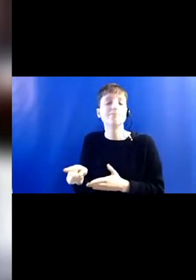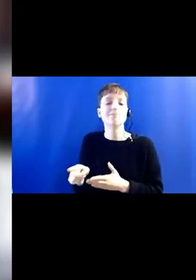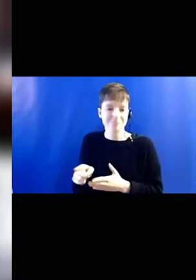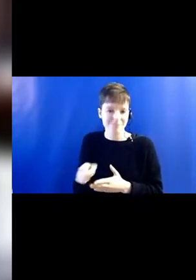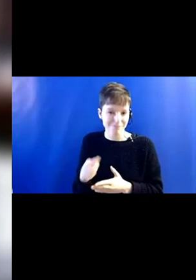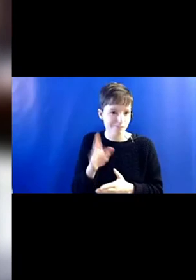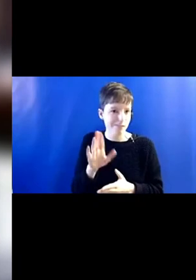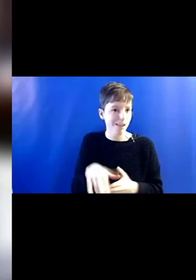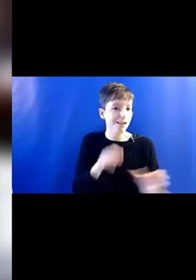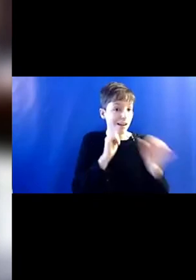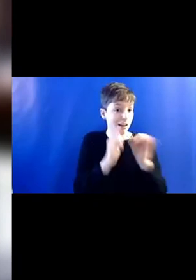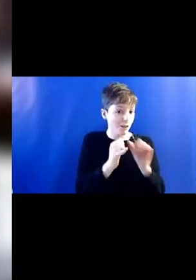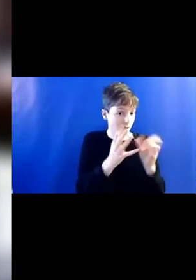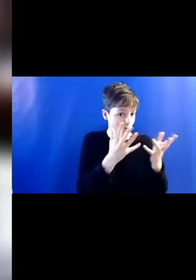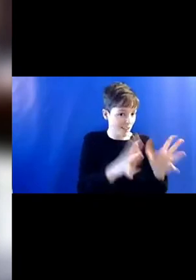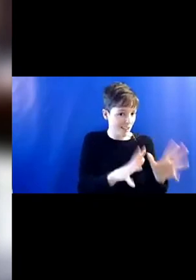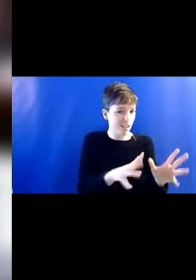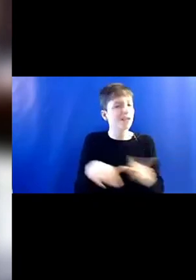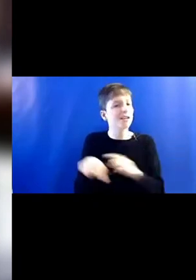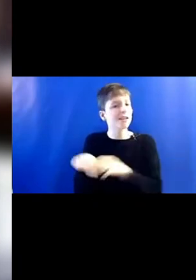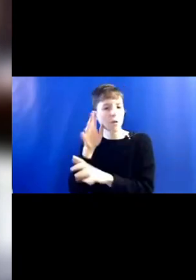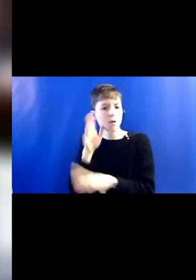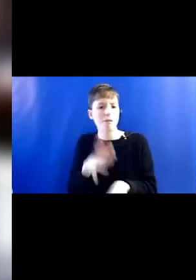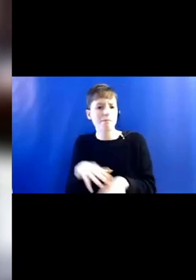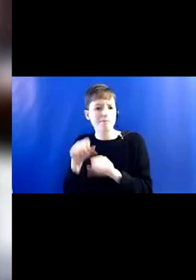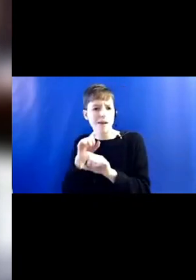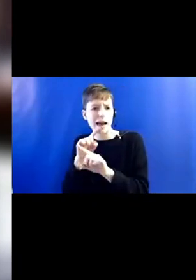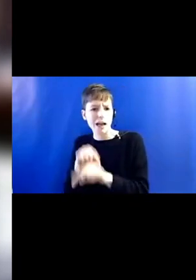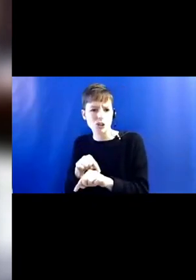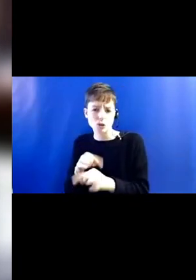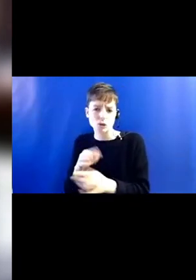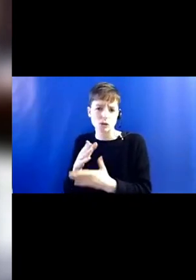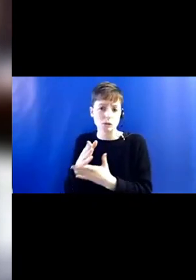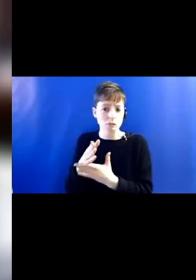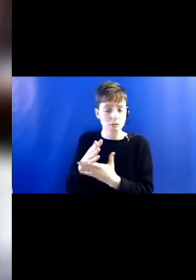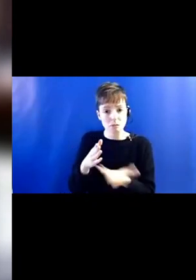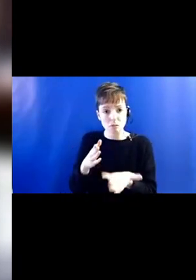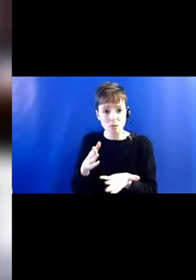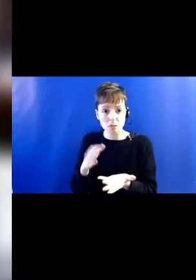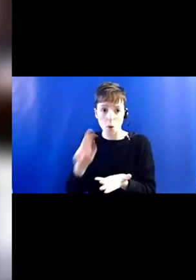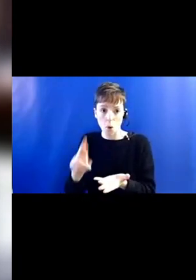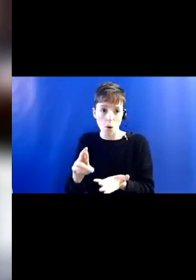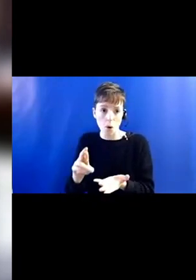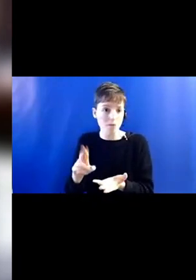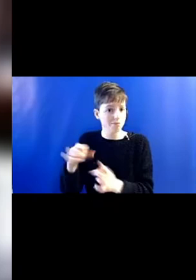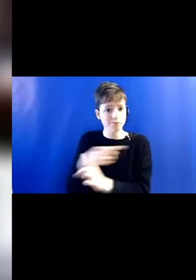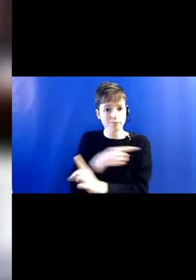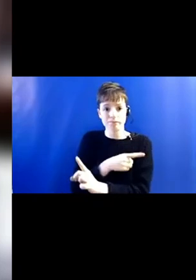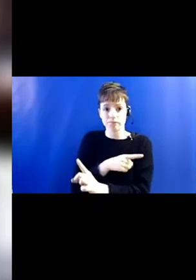in their responses, but not necessarily. They're here to say whatever they want to say.